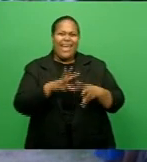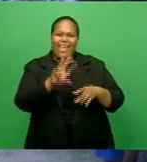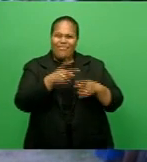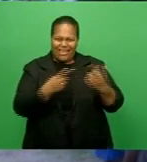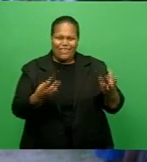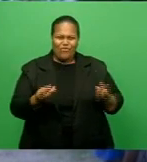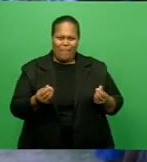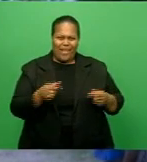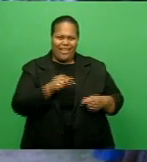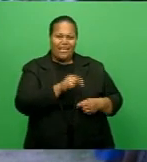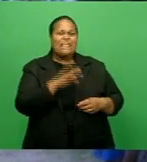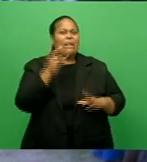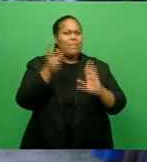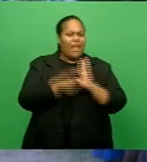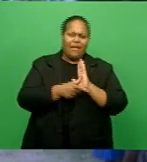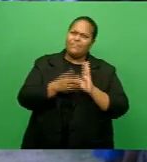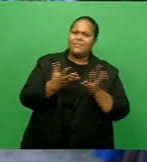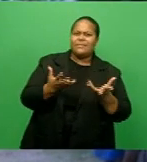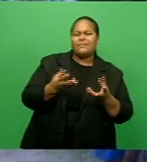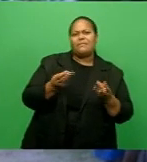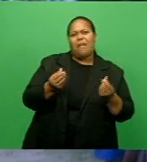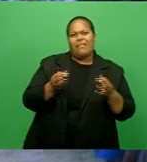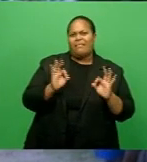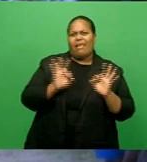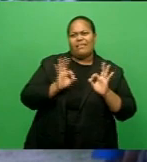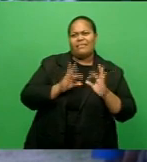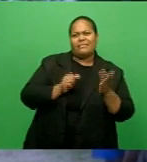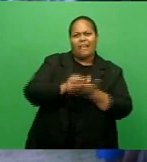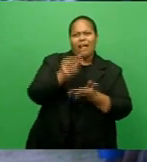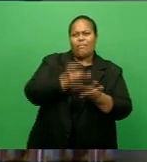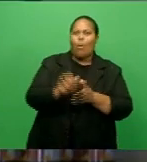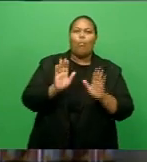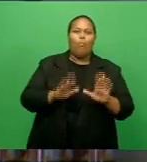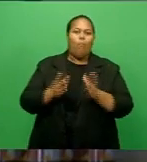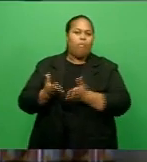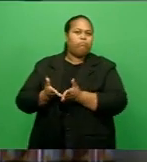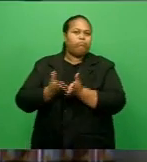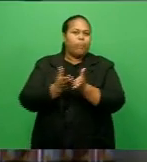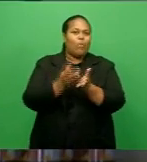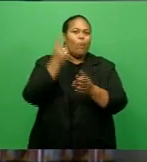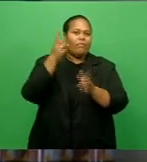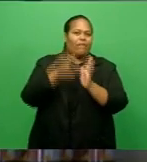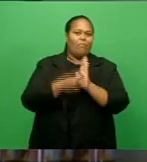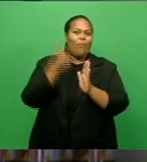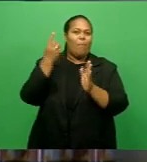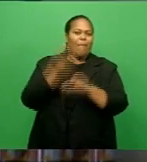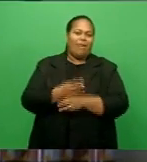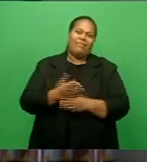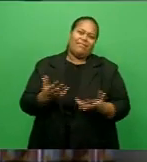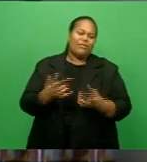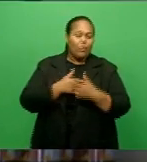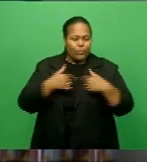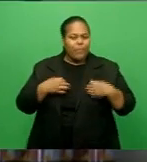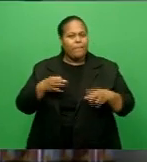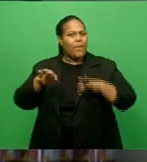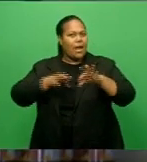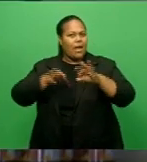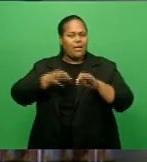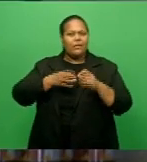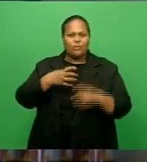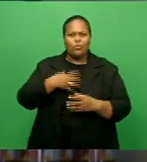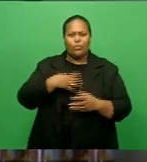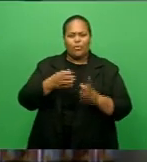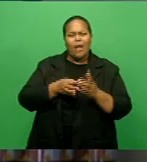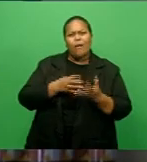canteen runs out of stock waiting for the next shipment that comes once a month. We are planning to increase the stock